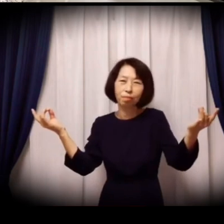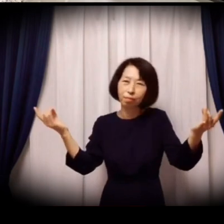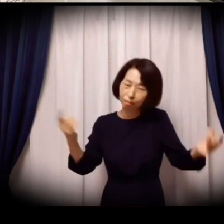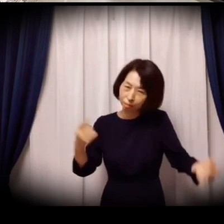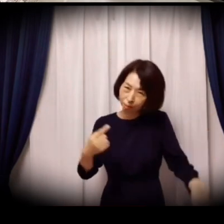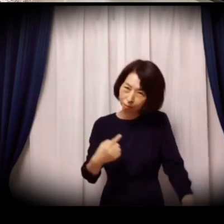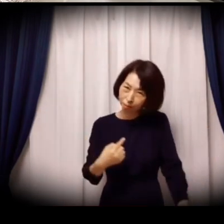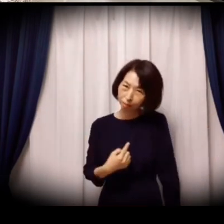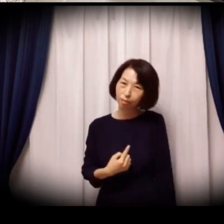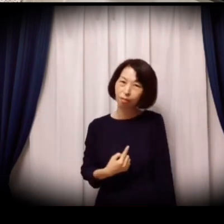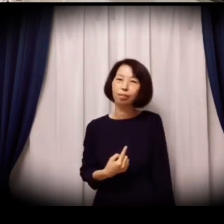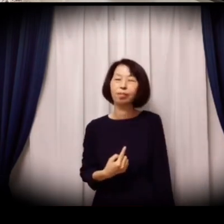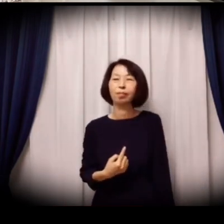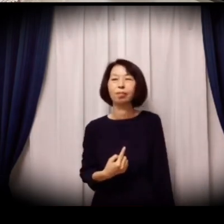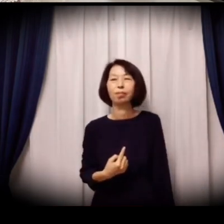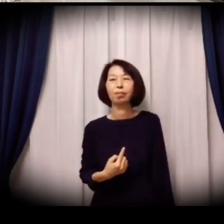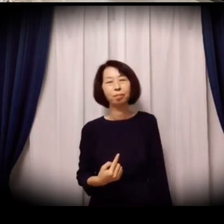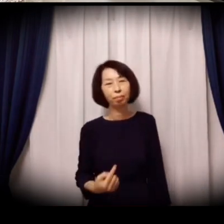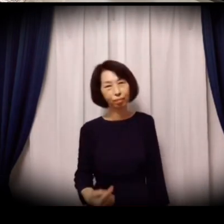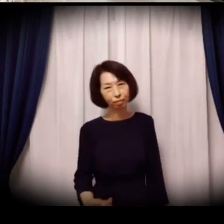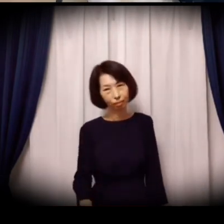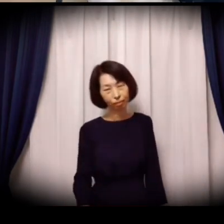At all